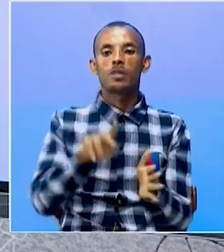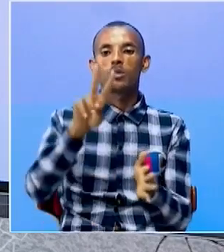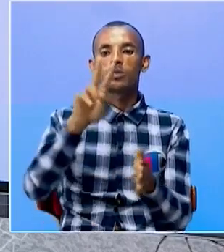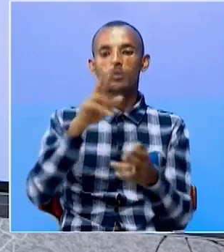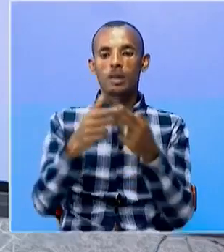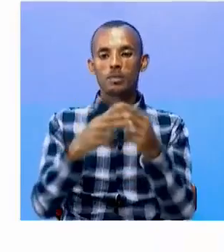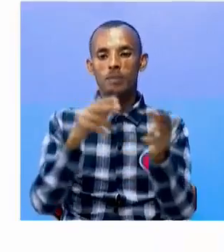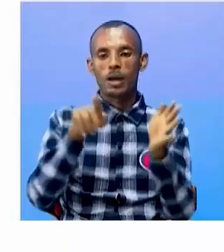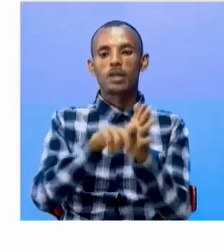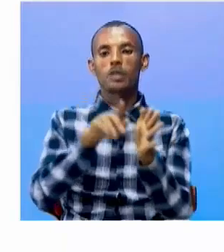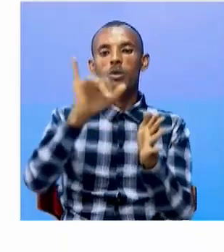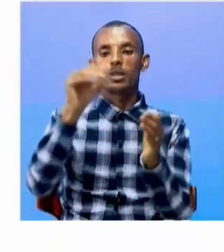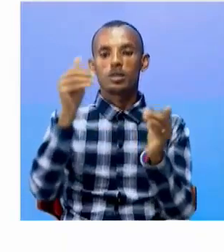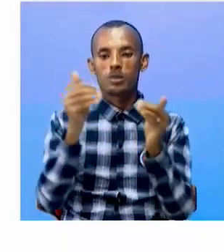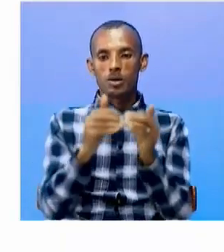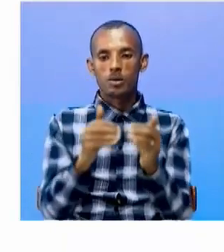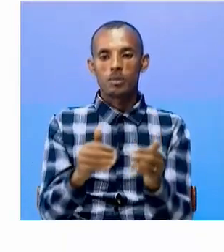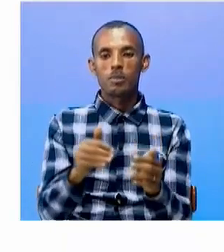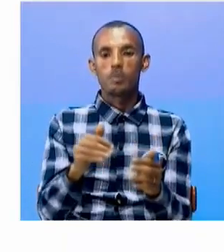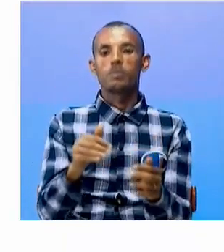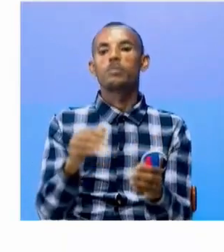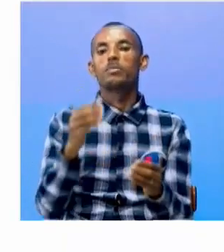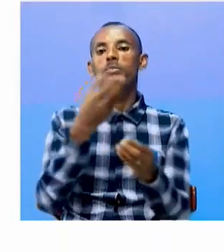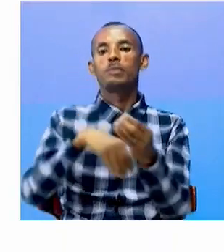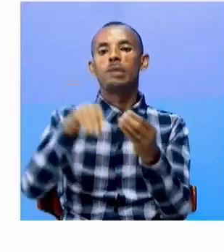minus y, it gives you positive